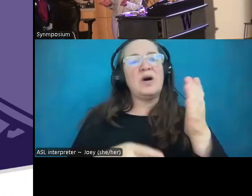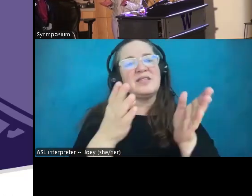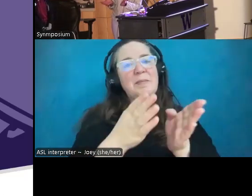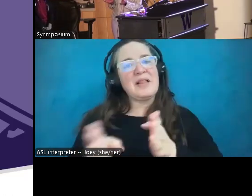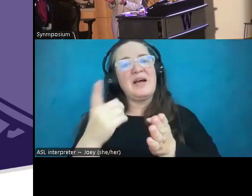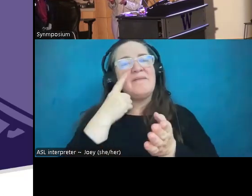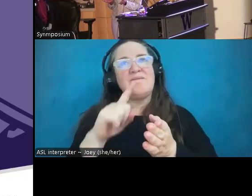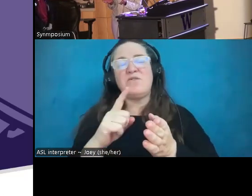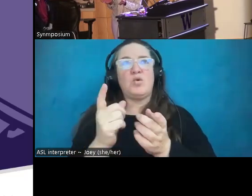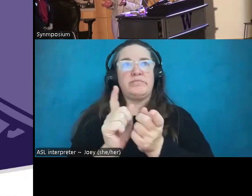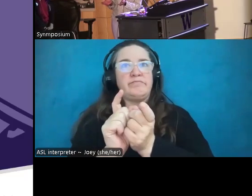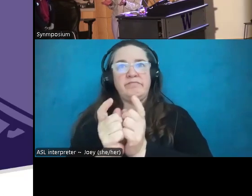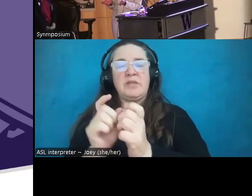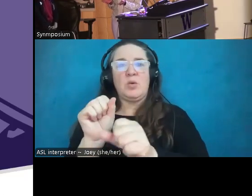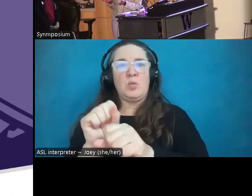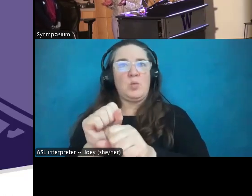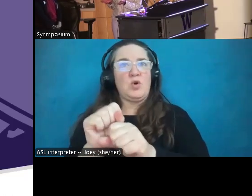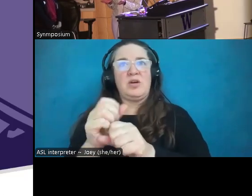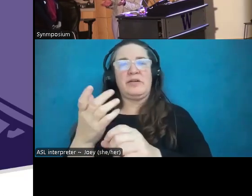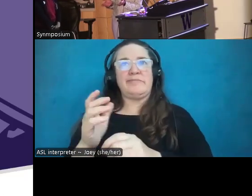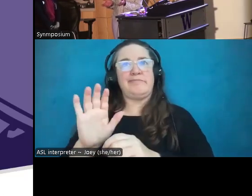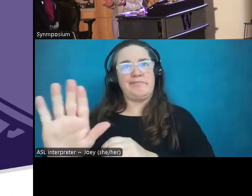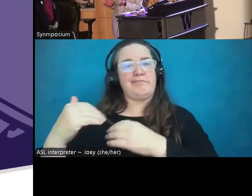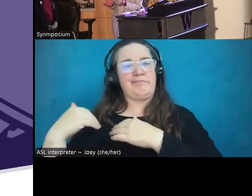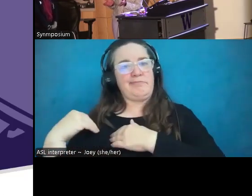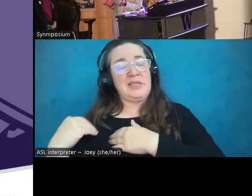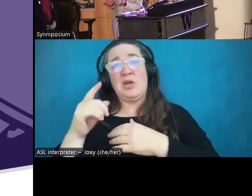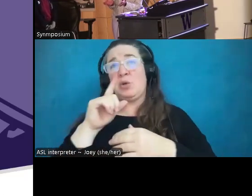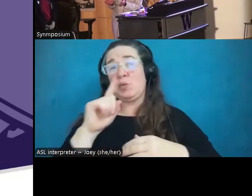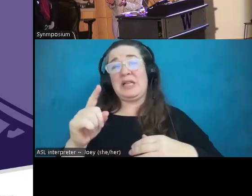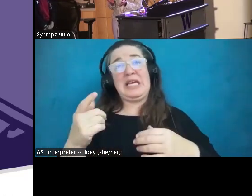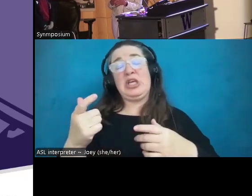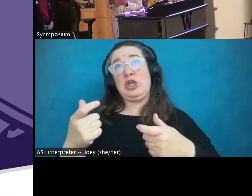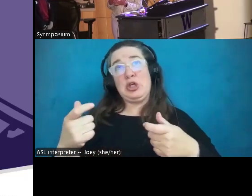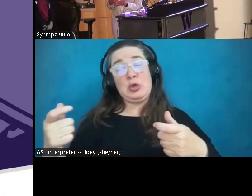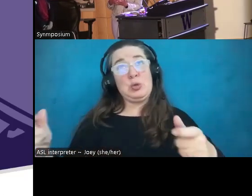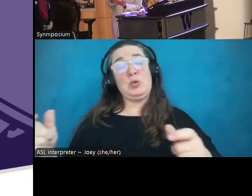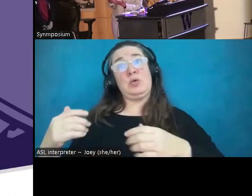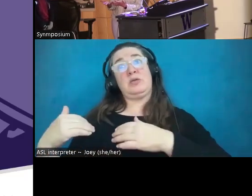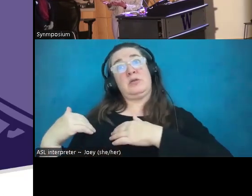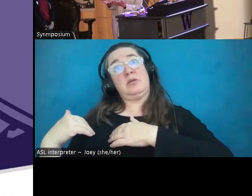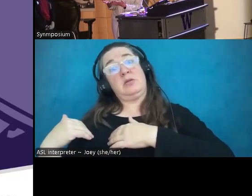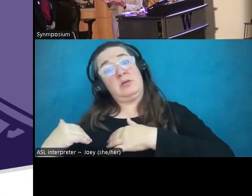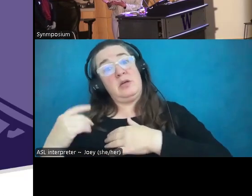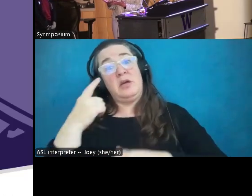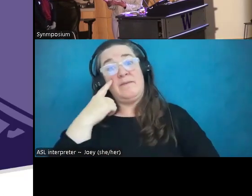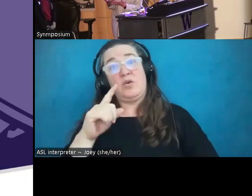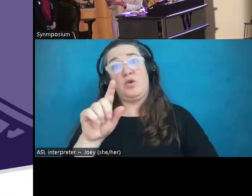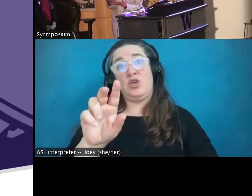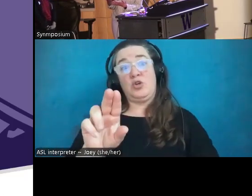these workflows? It's a huge toll on University of Washington Medical Center to have me spit out to 5